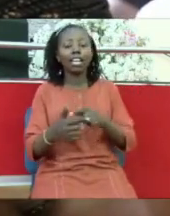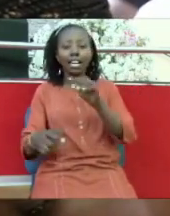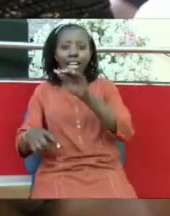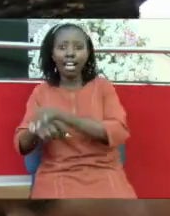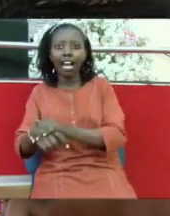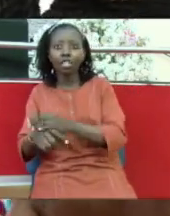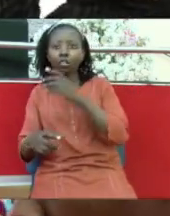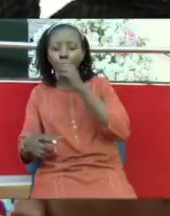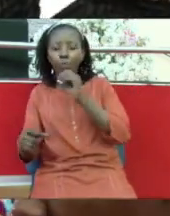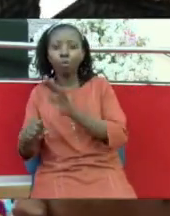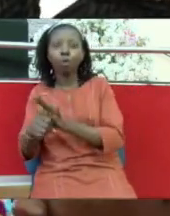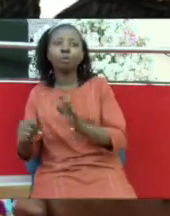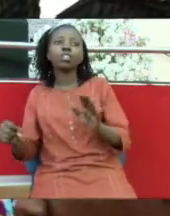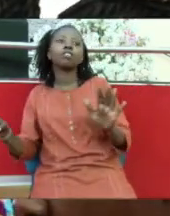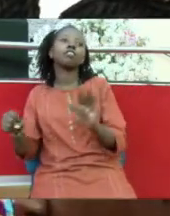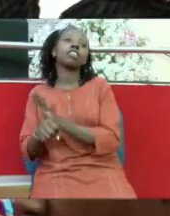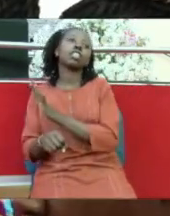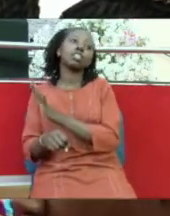promise.